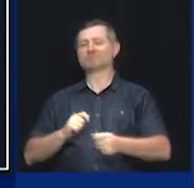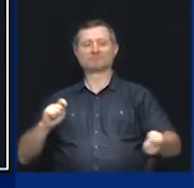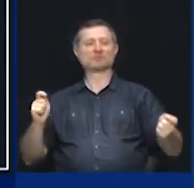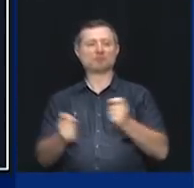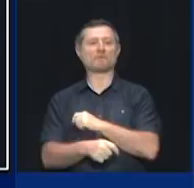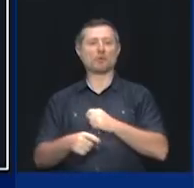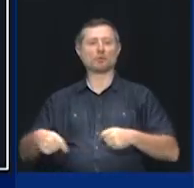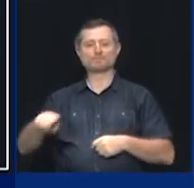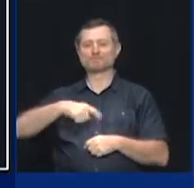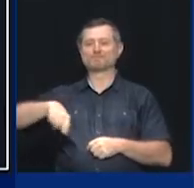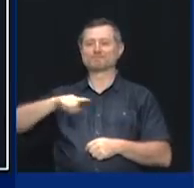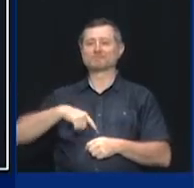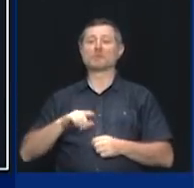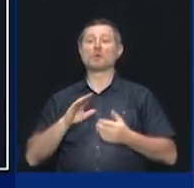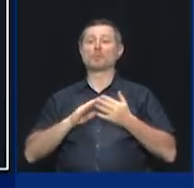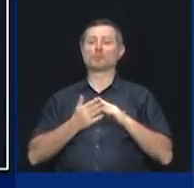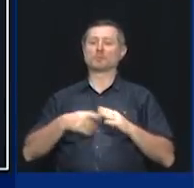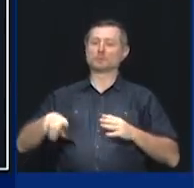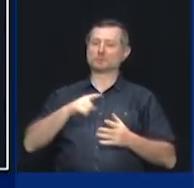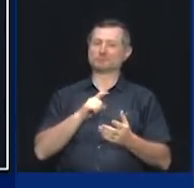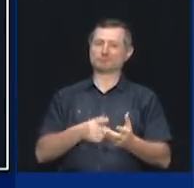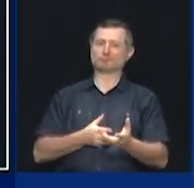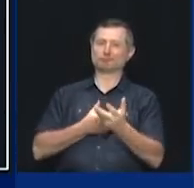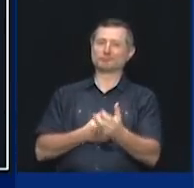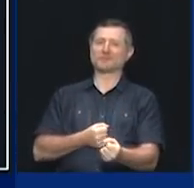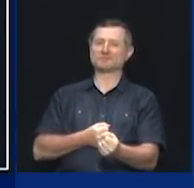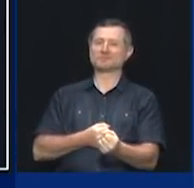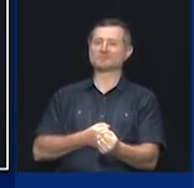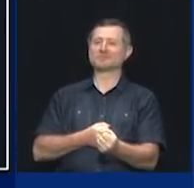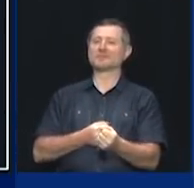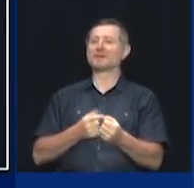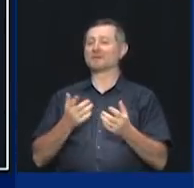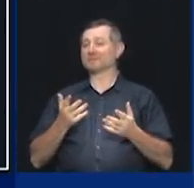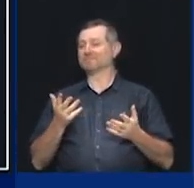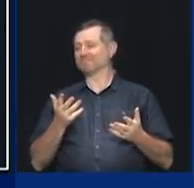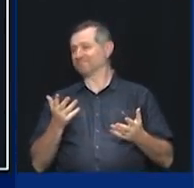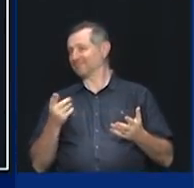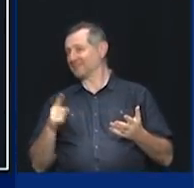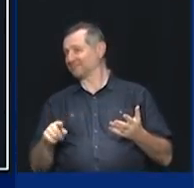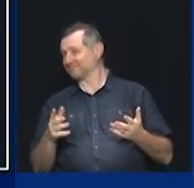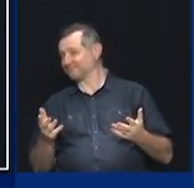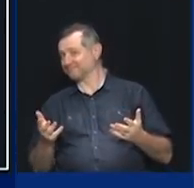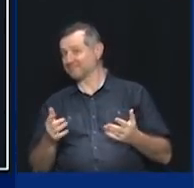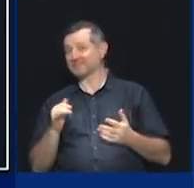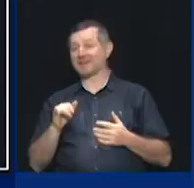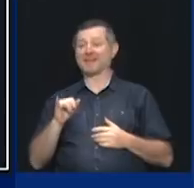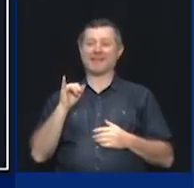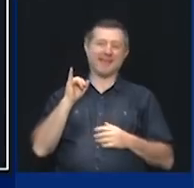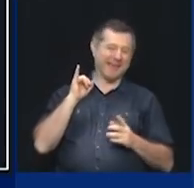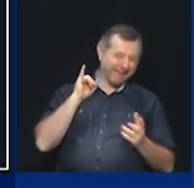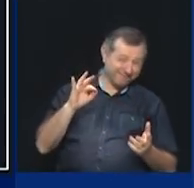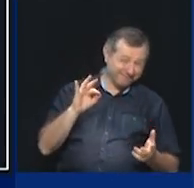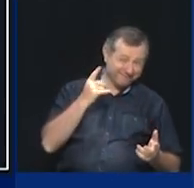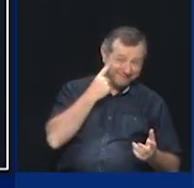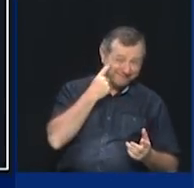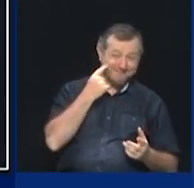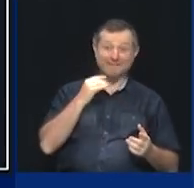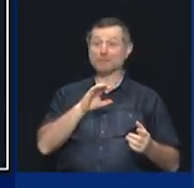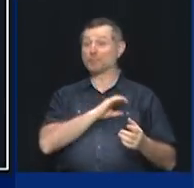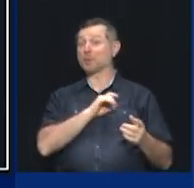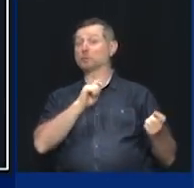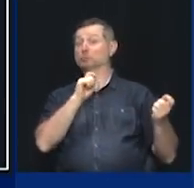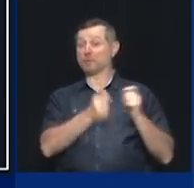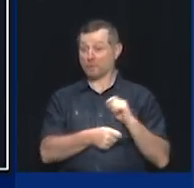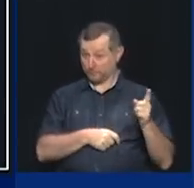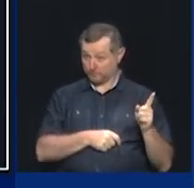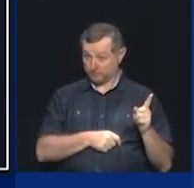community trust will only happen with reformation of the police.